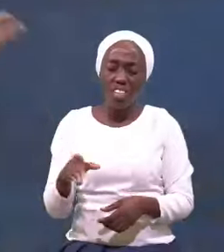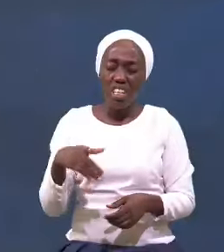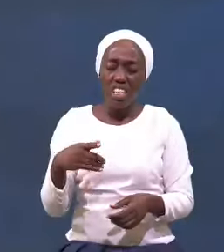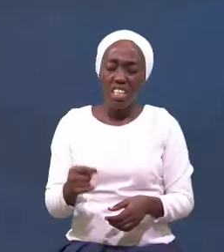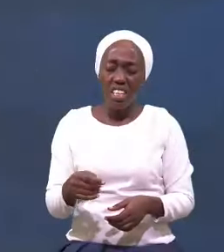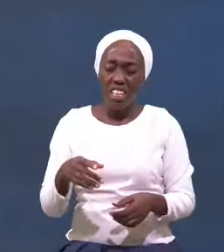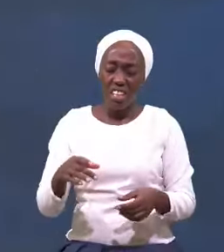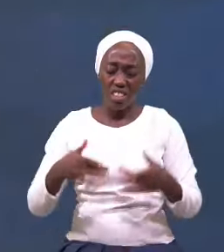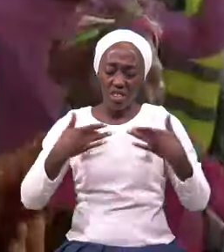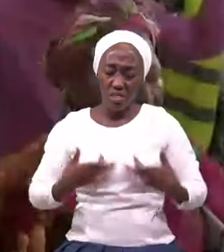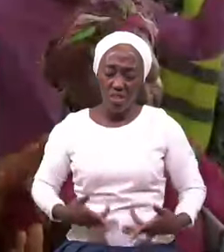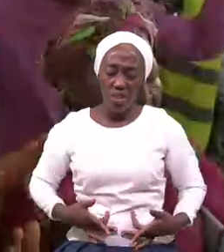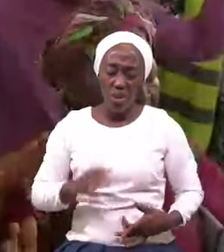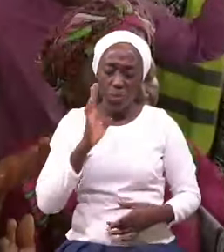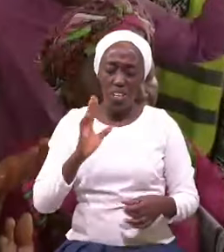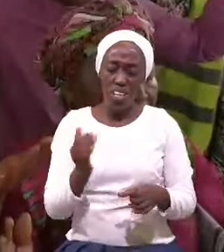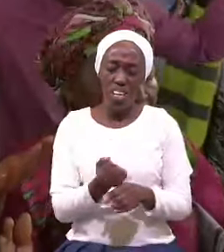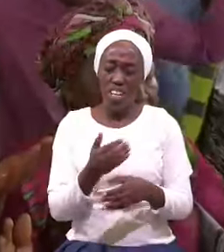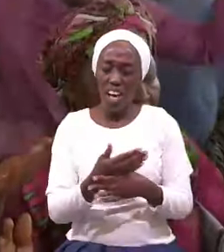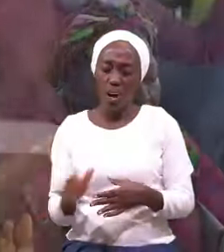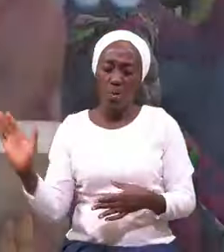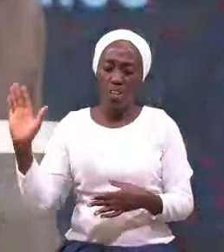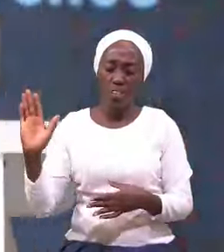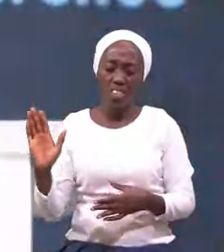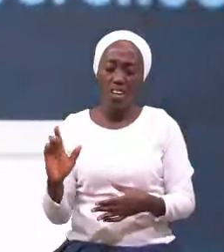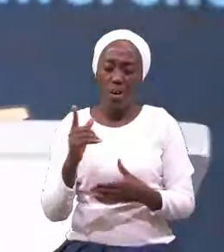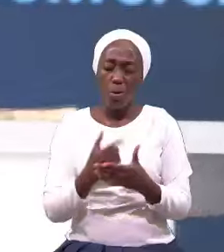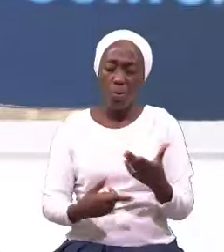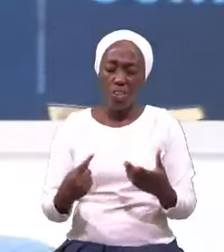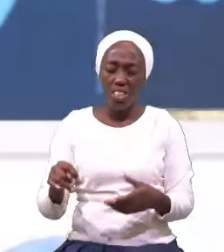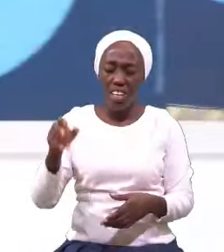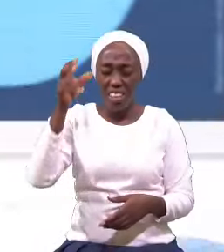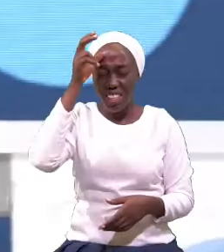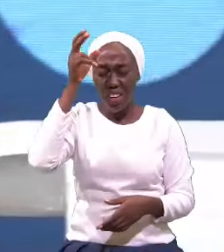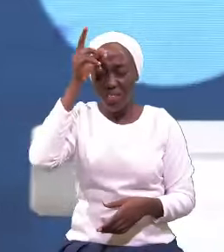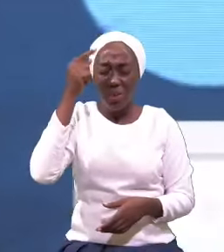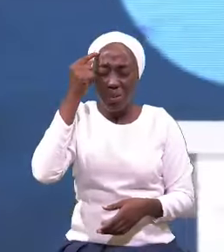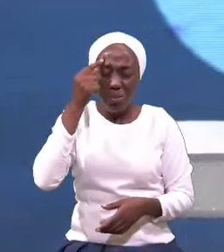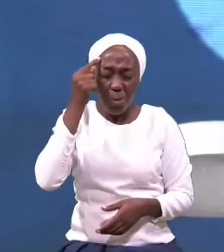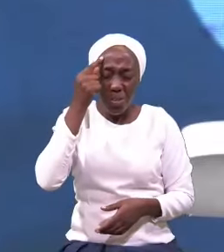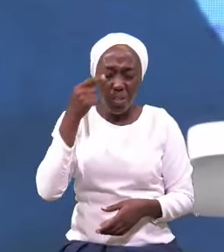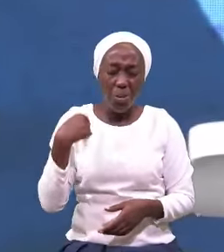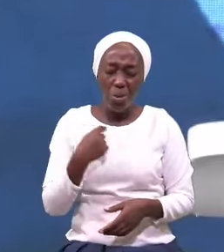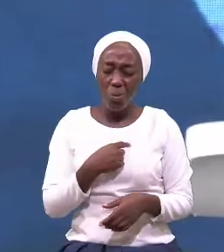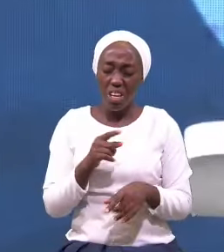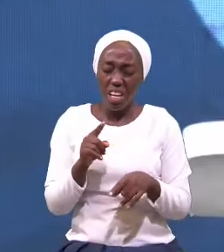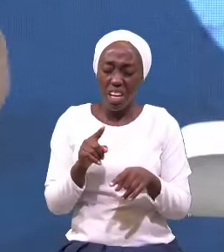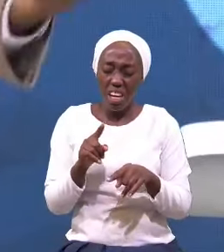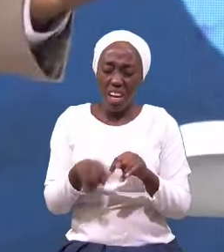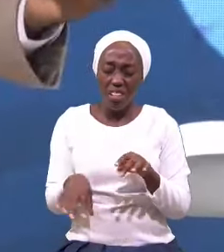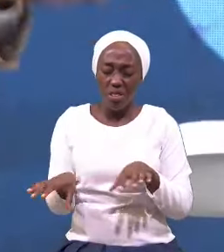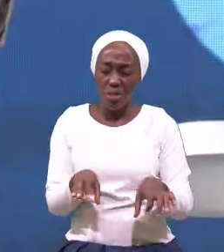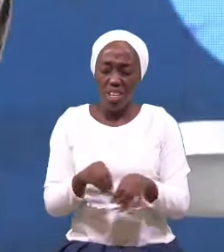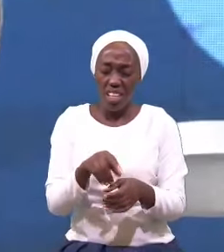Discouragement will vanish away. What the devil thought we could not do. Here in this land,